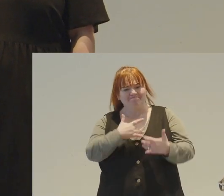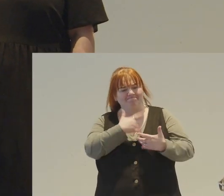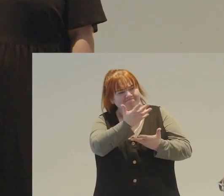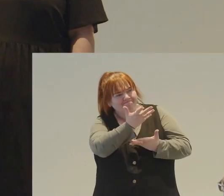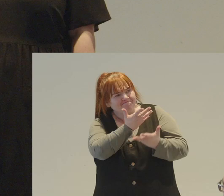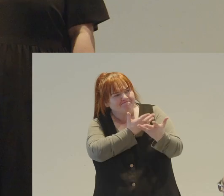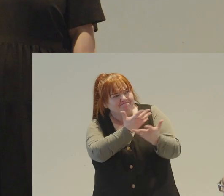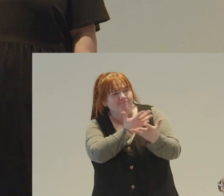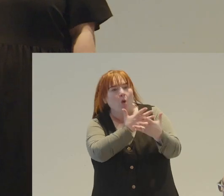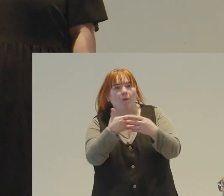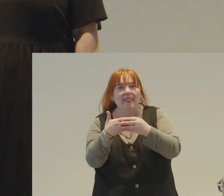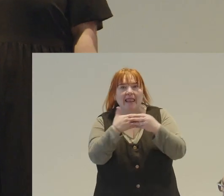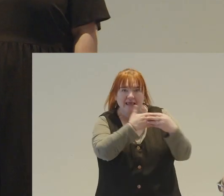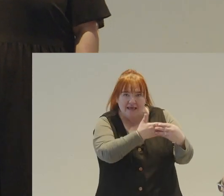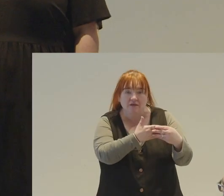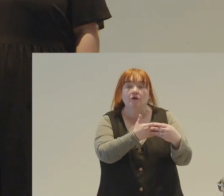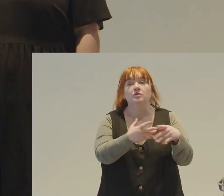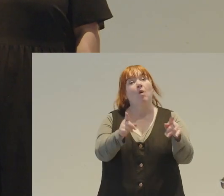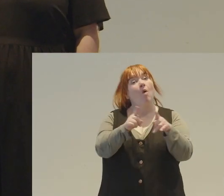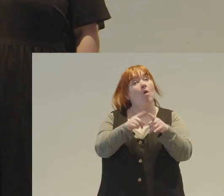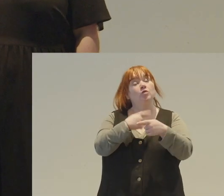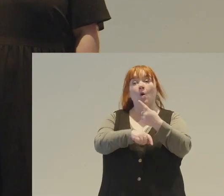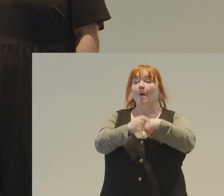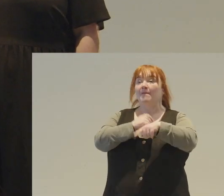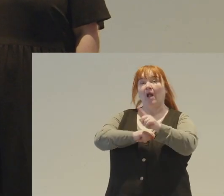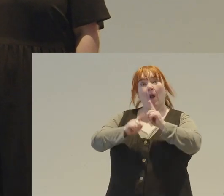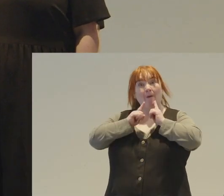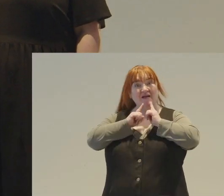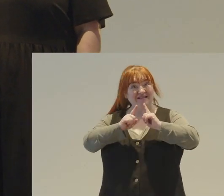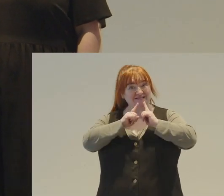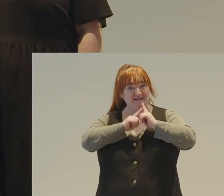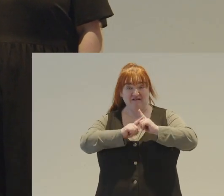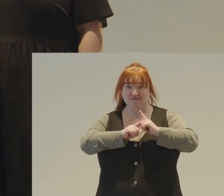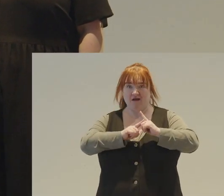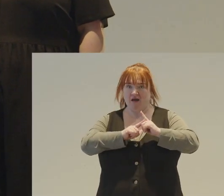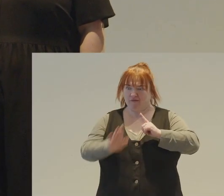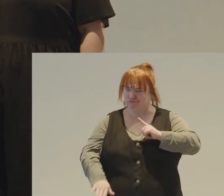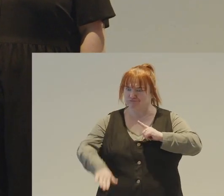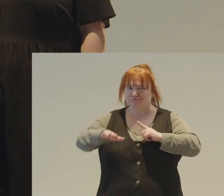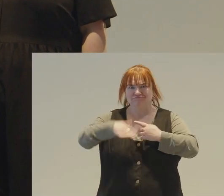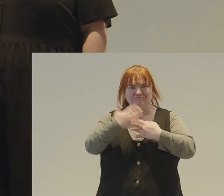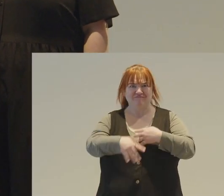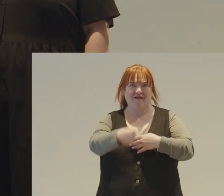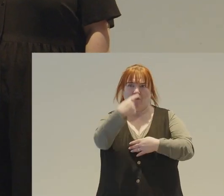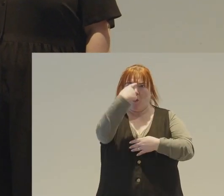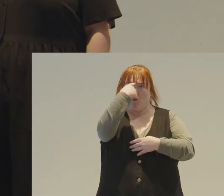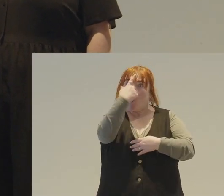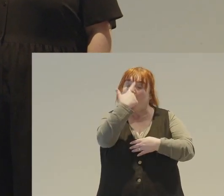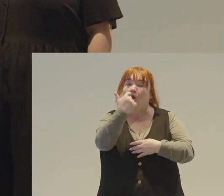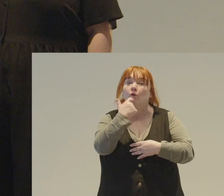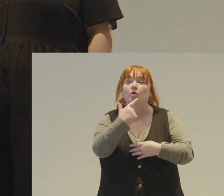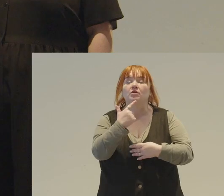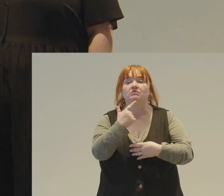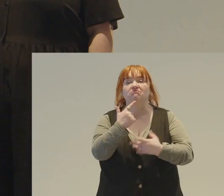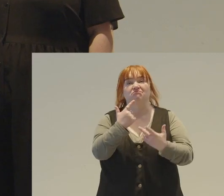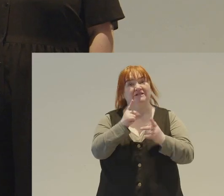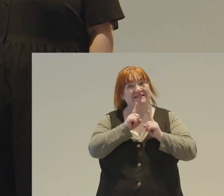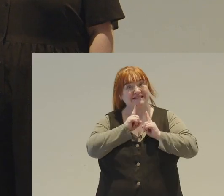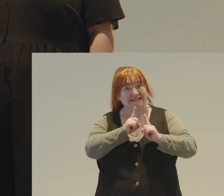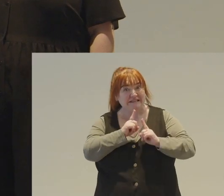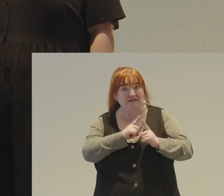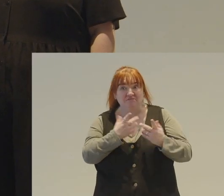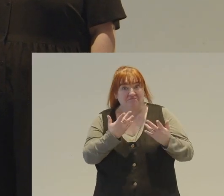become a teacher, which also I never thought I would be, to teach in